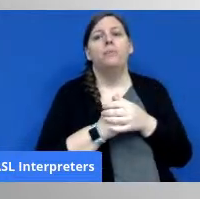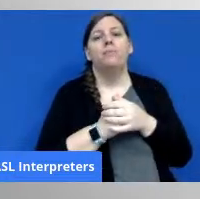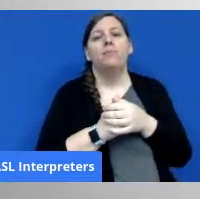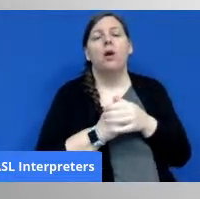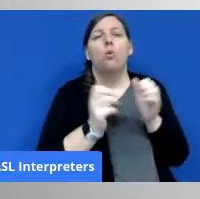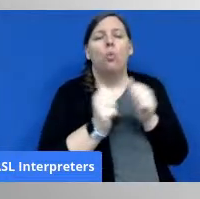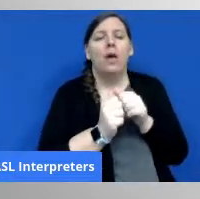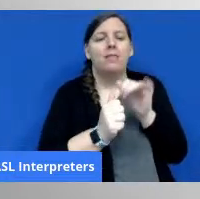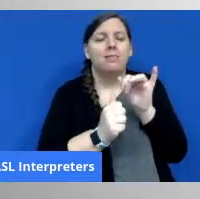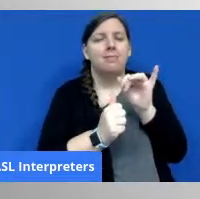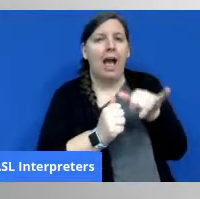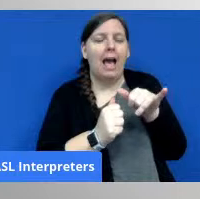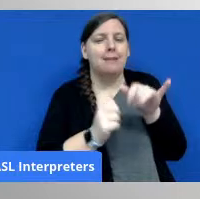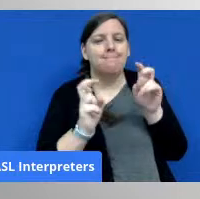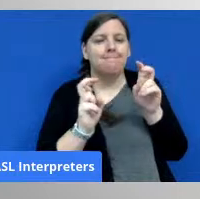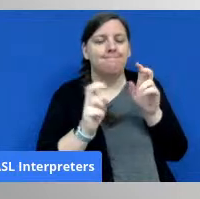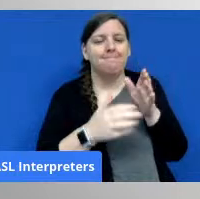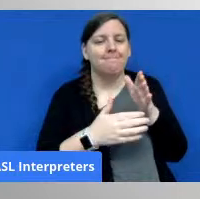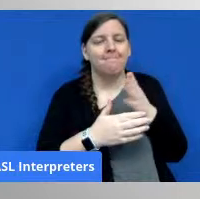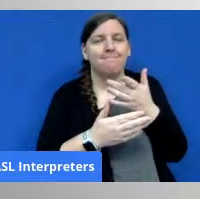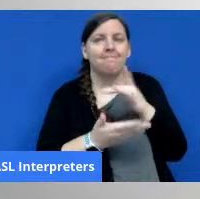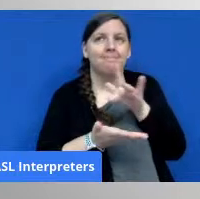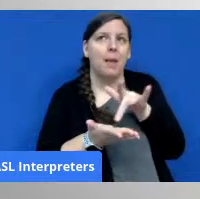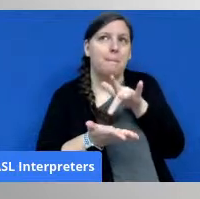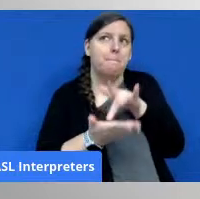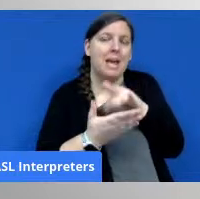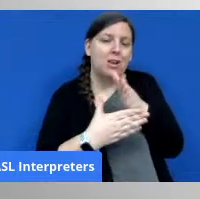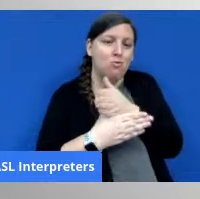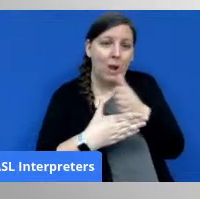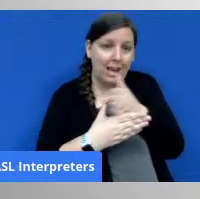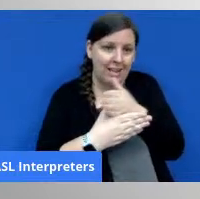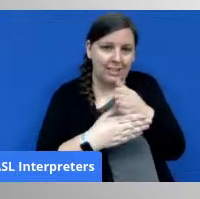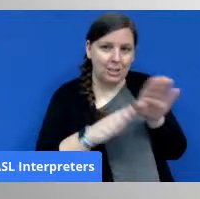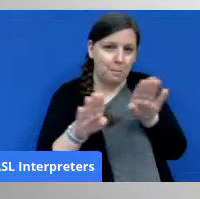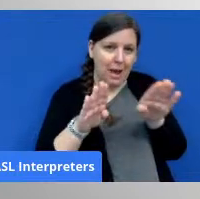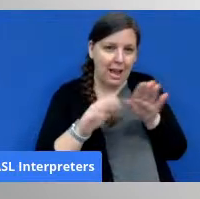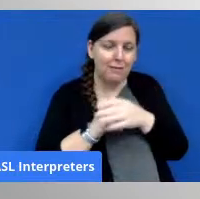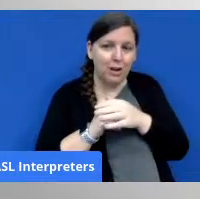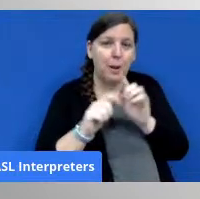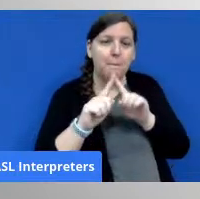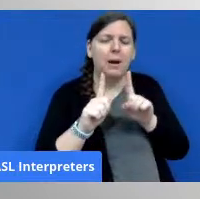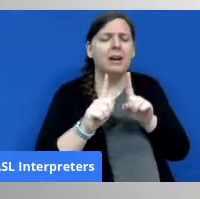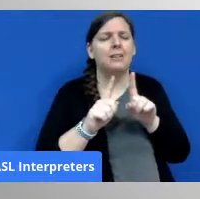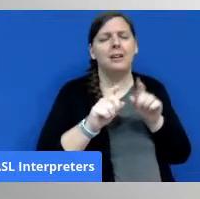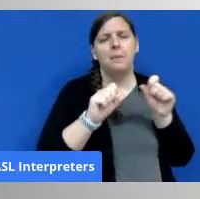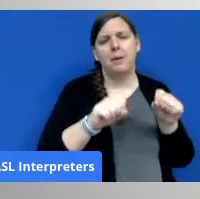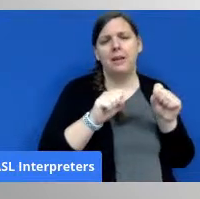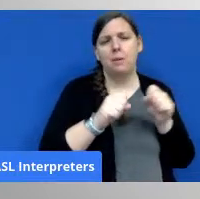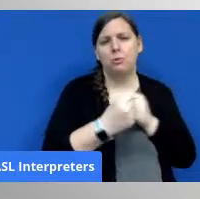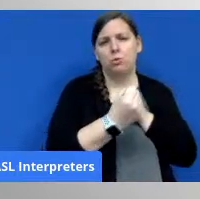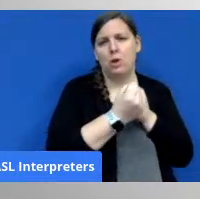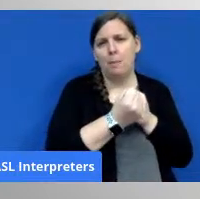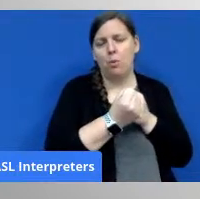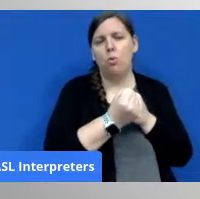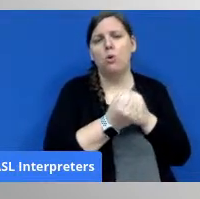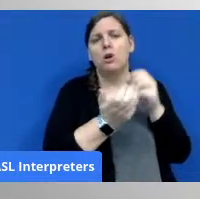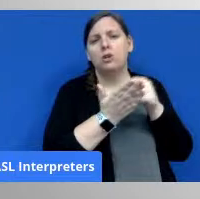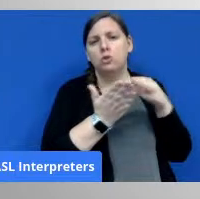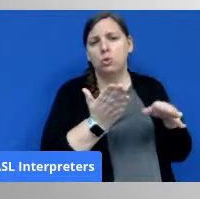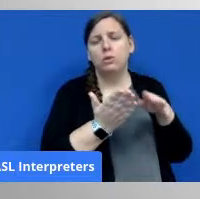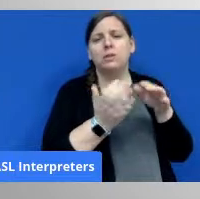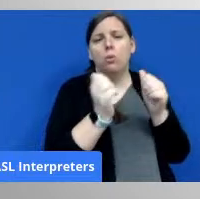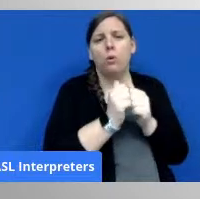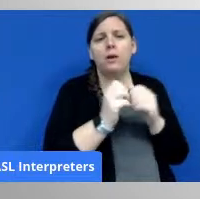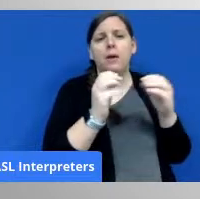mid-range kind of behaviors, but being able to support students who had more intense